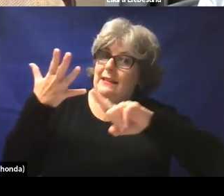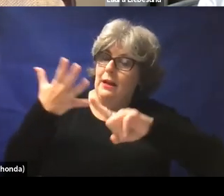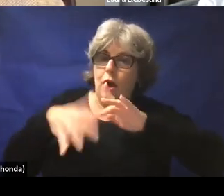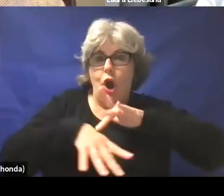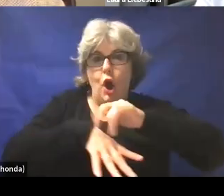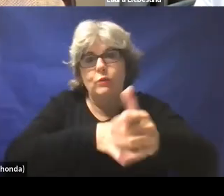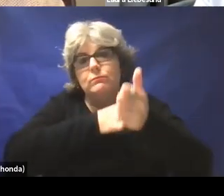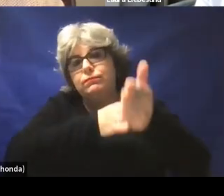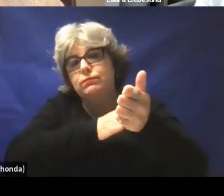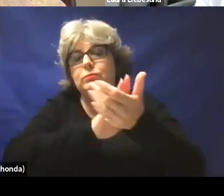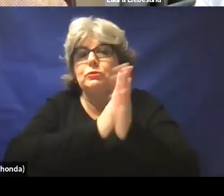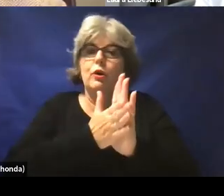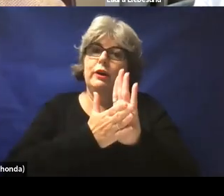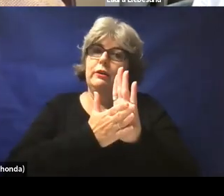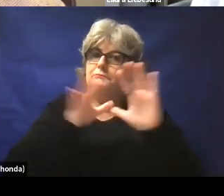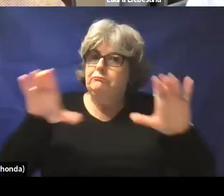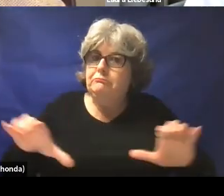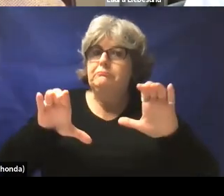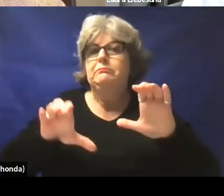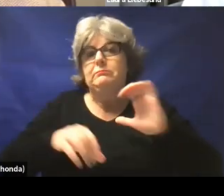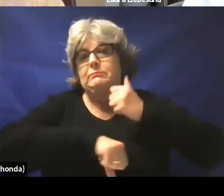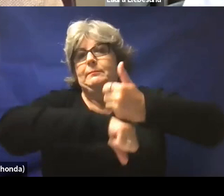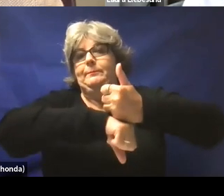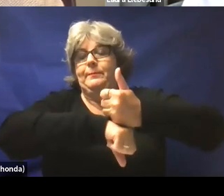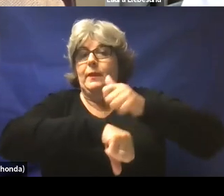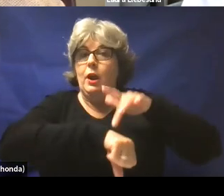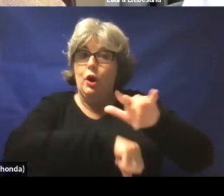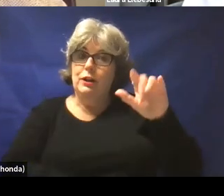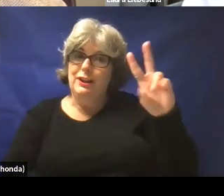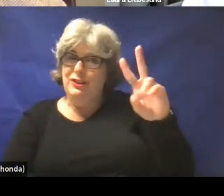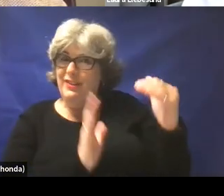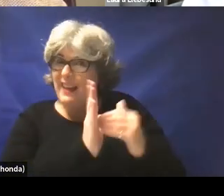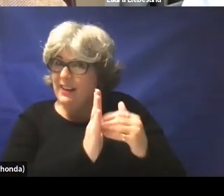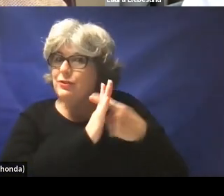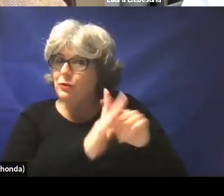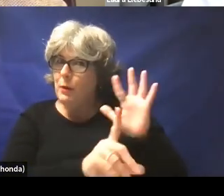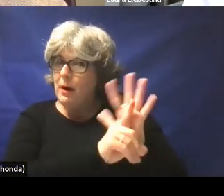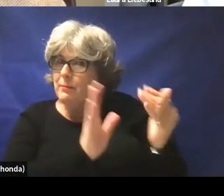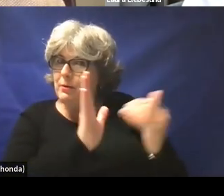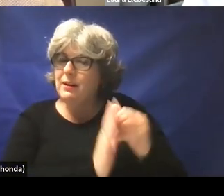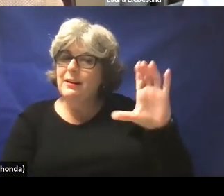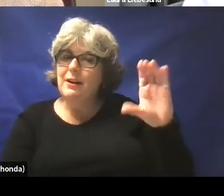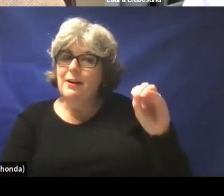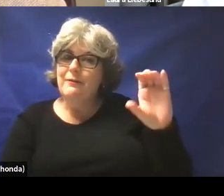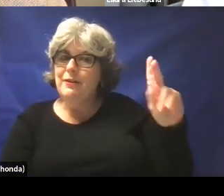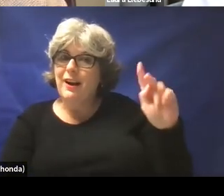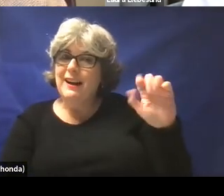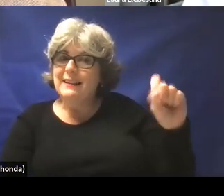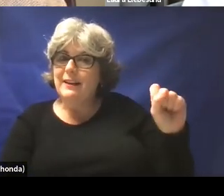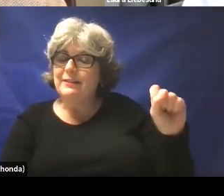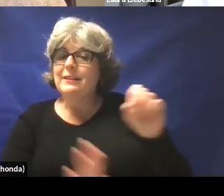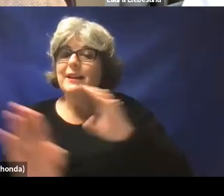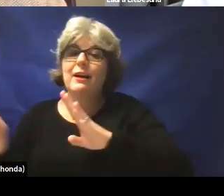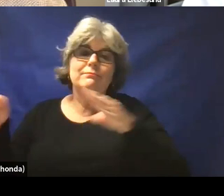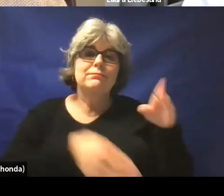early leaders in bringing back cocktails, particularly in the early 2000s. So moving into kind of DC history of